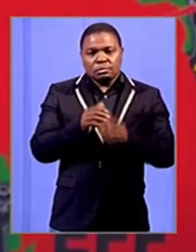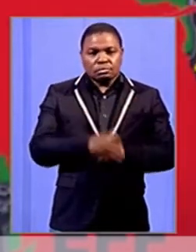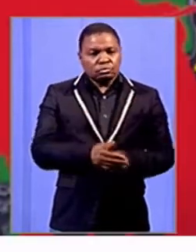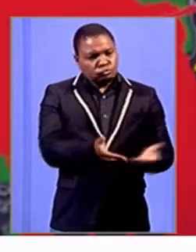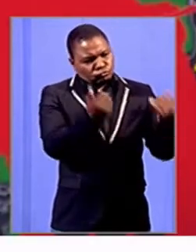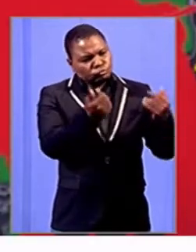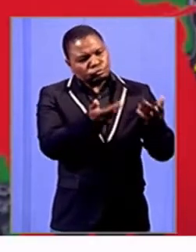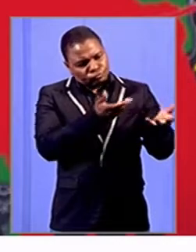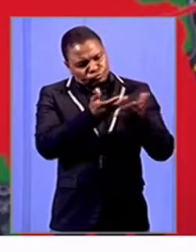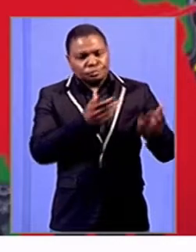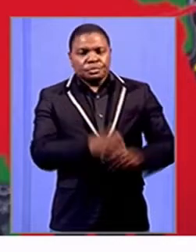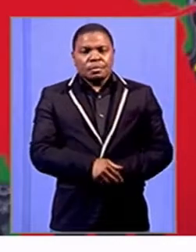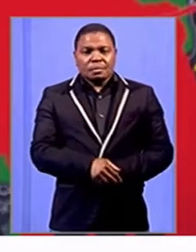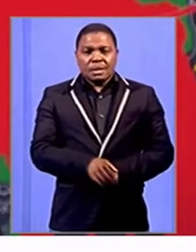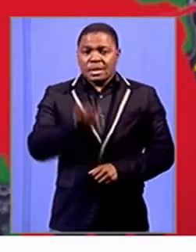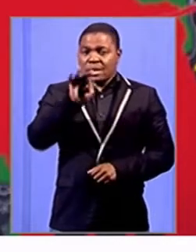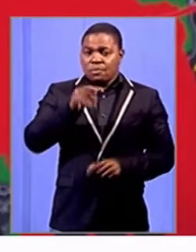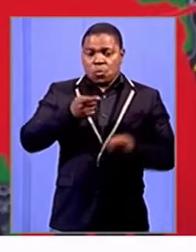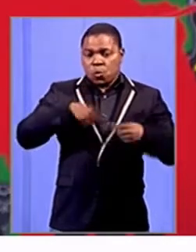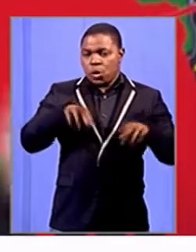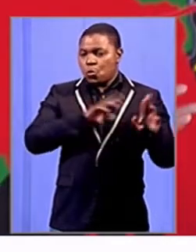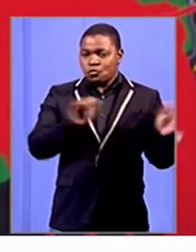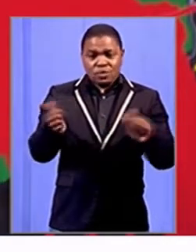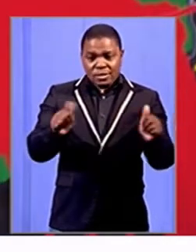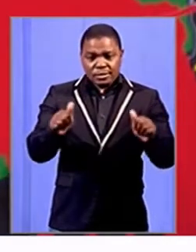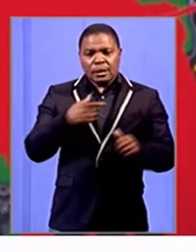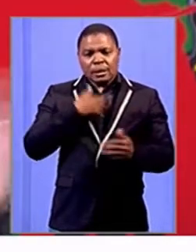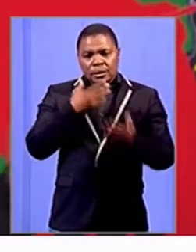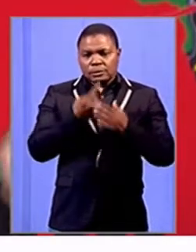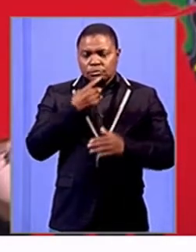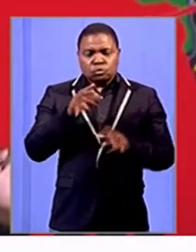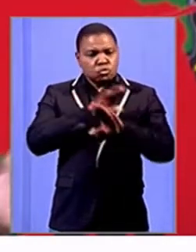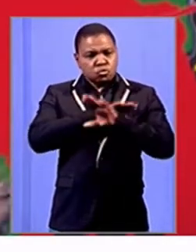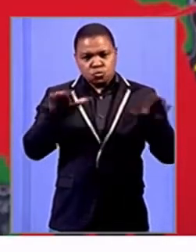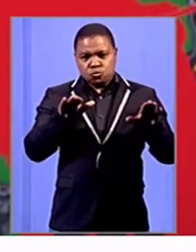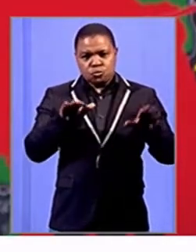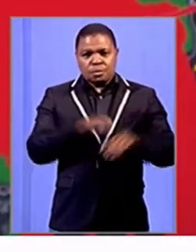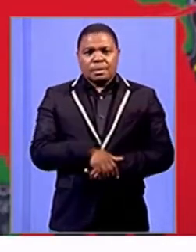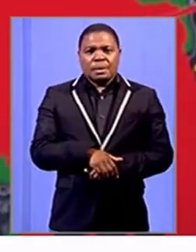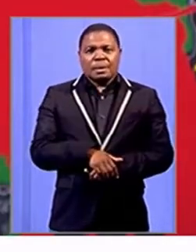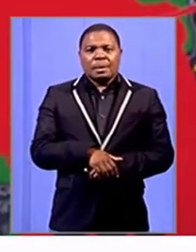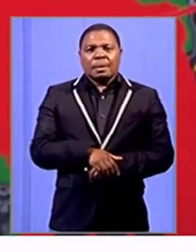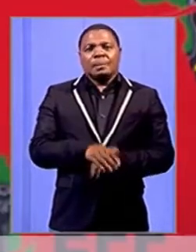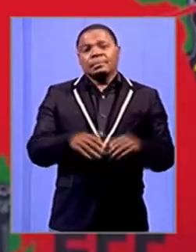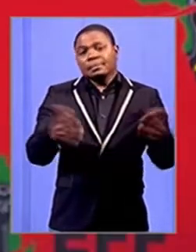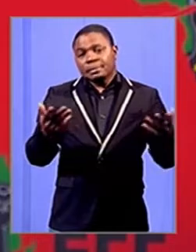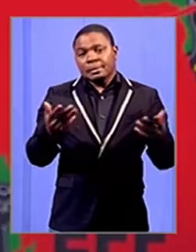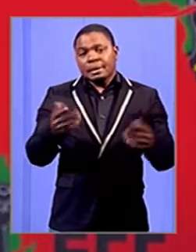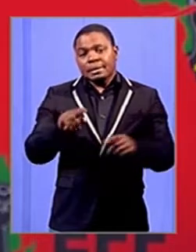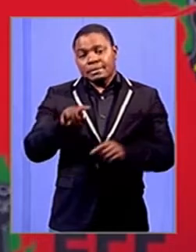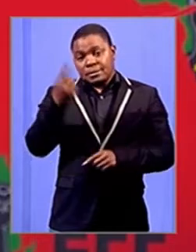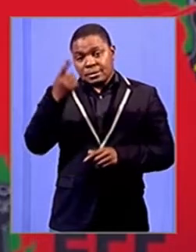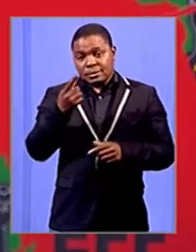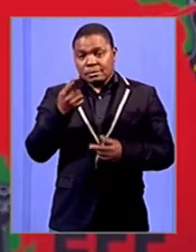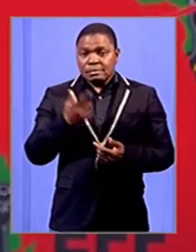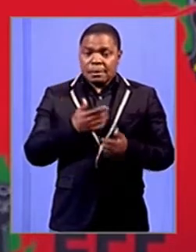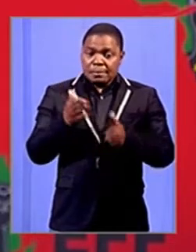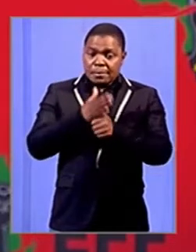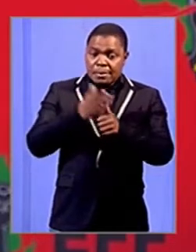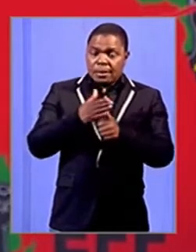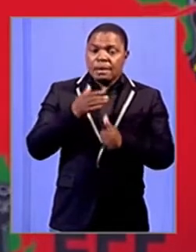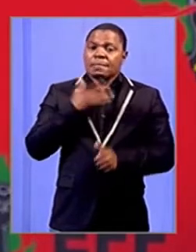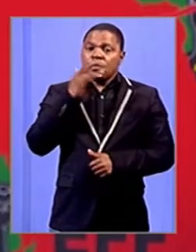talk. If we're not ready to govern, we'll say no one is speaking to us. We don't want to talk to anyone. The first preferred model is that